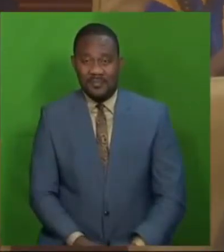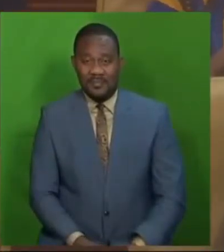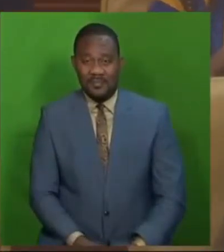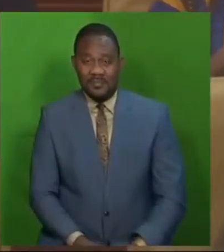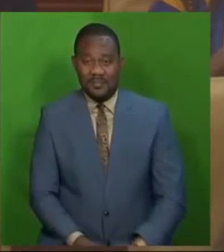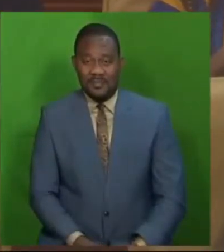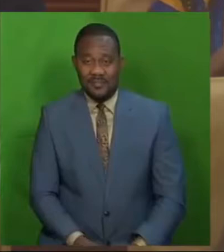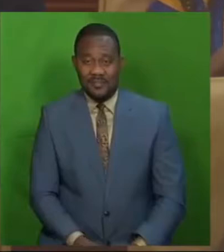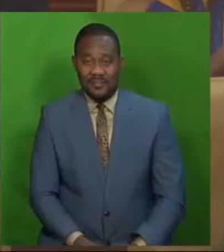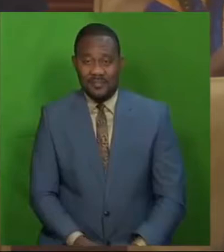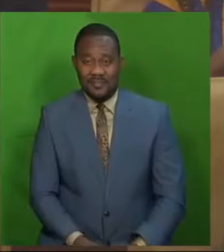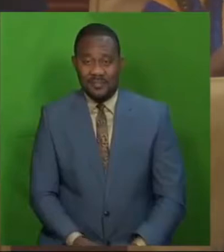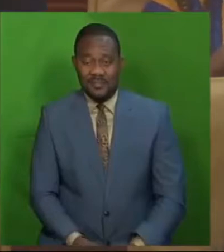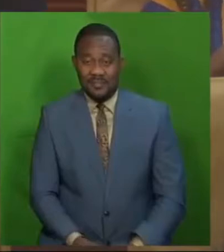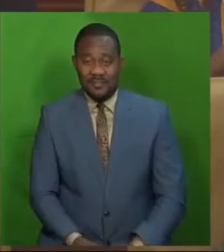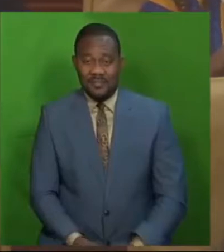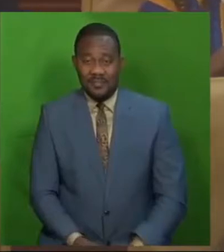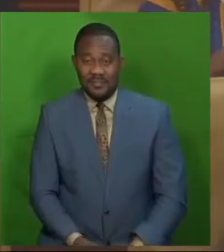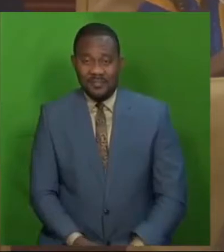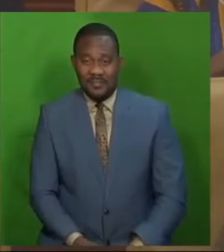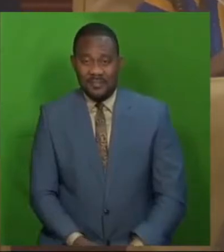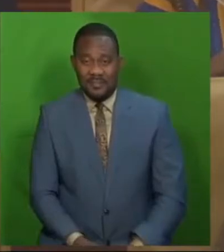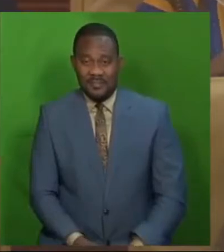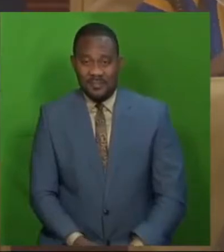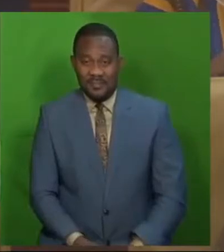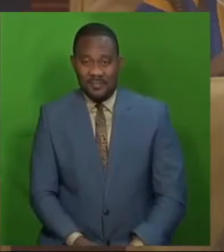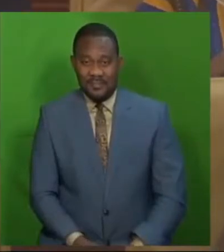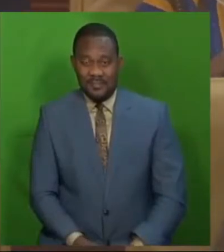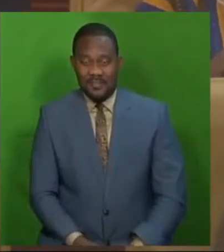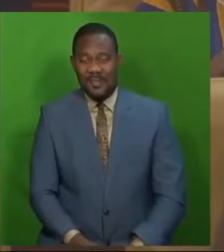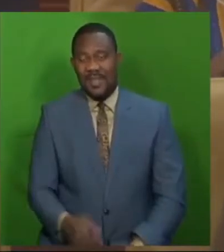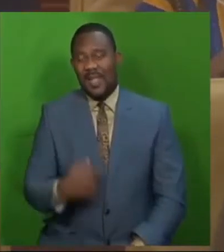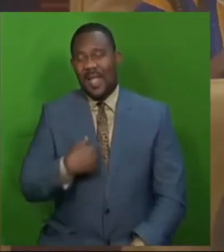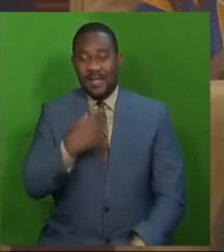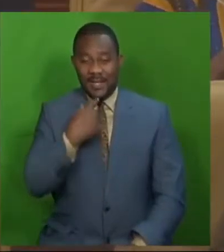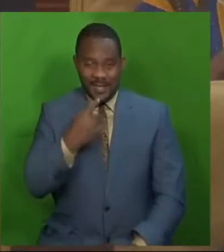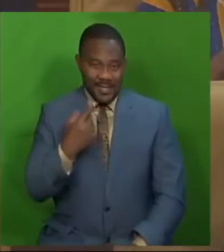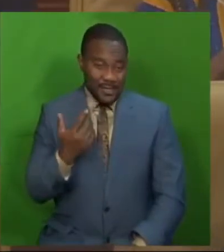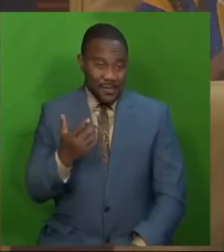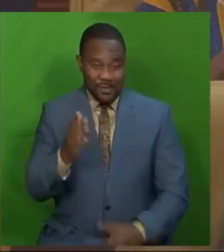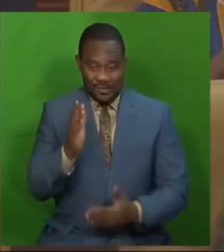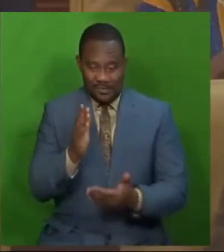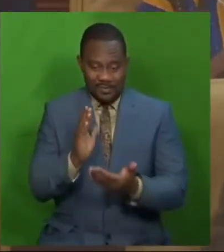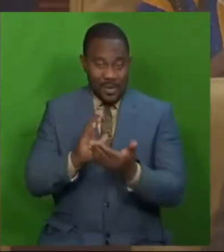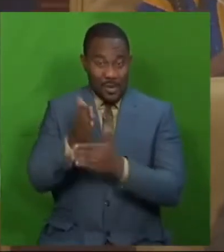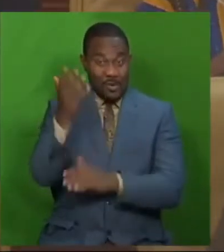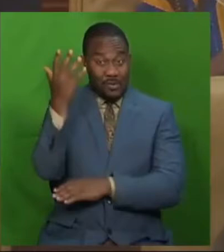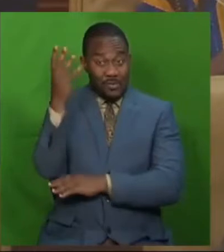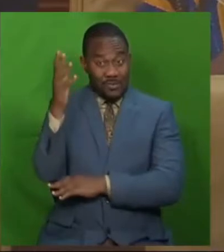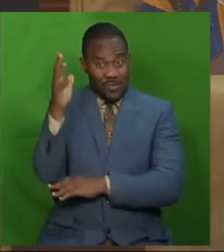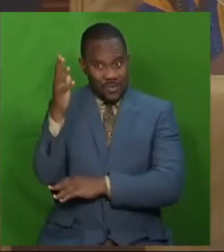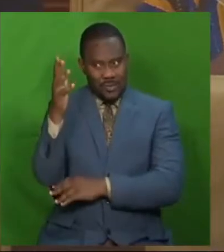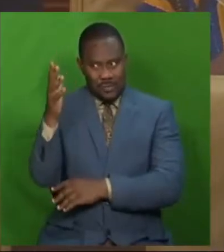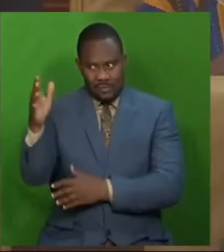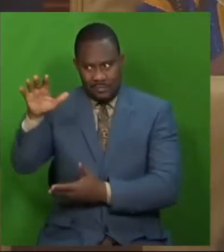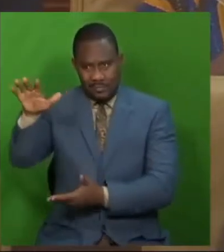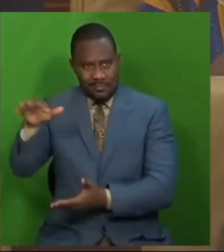I indicated that they have also collateralized cocoa for a loan of $600